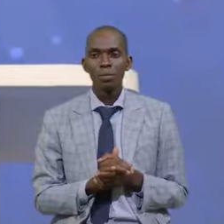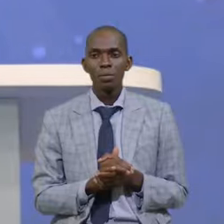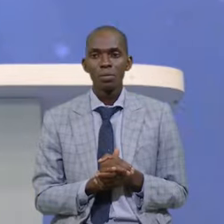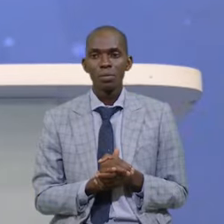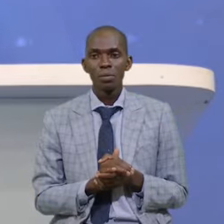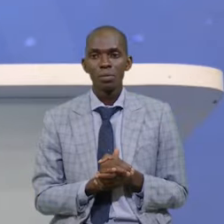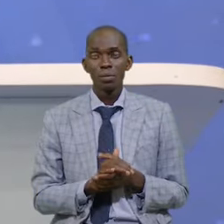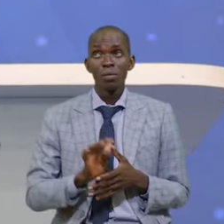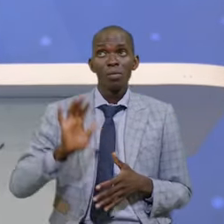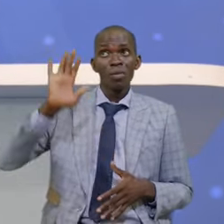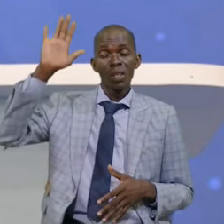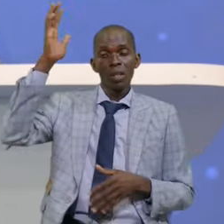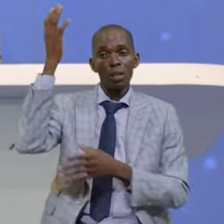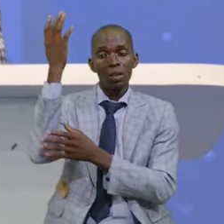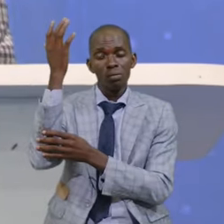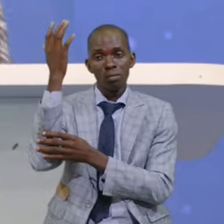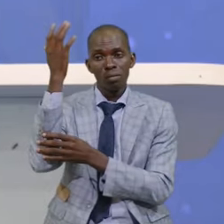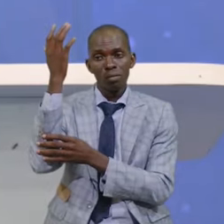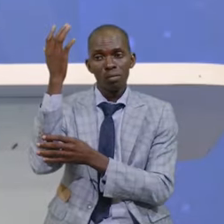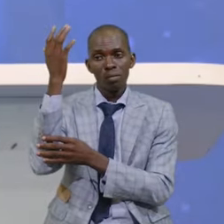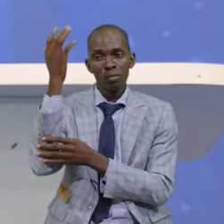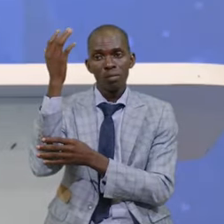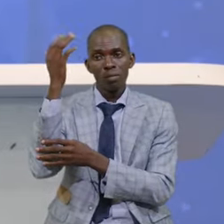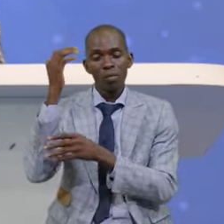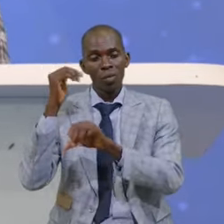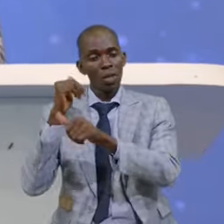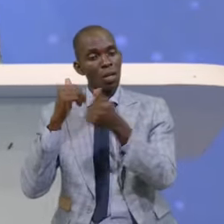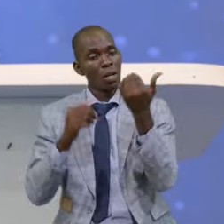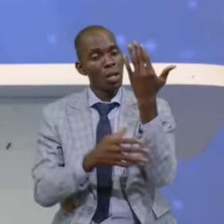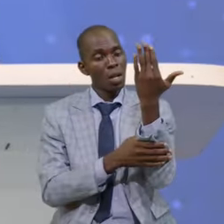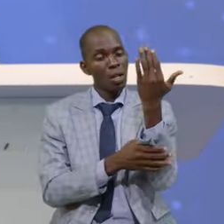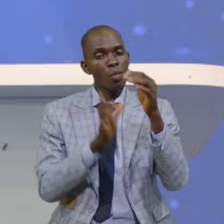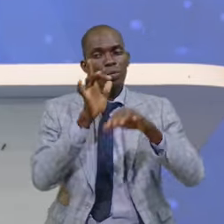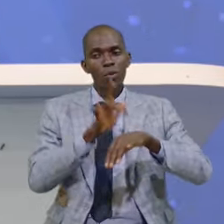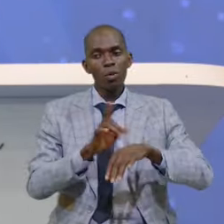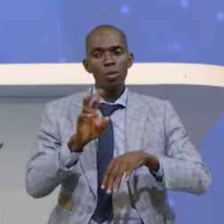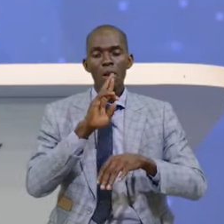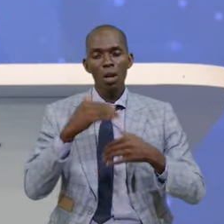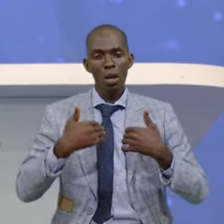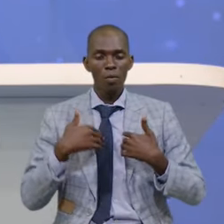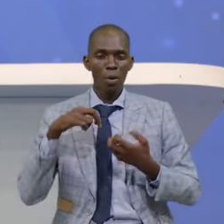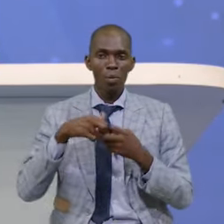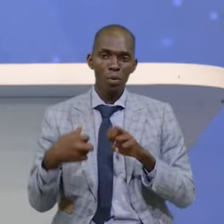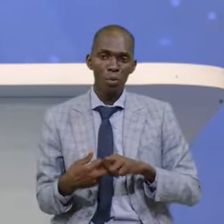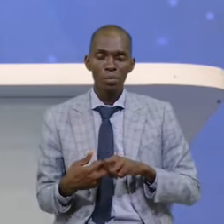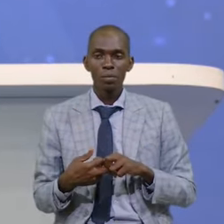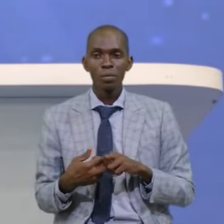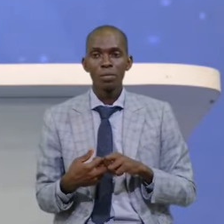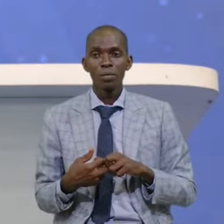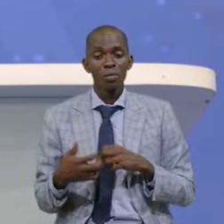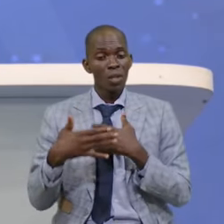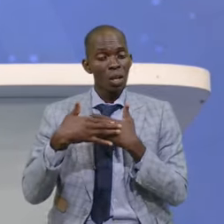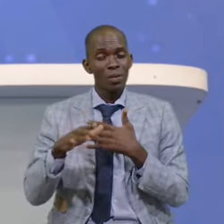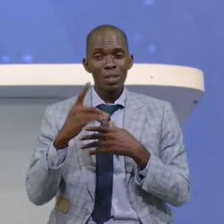Raise up that hand. Lay the other hand, where there's a challenge. After the